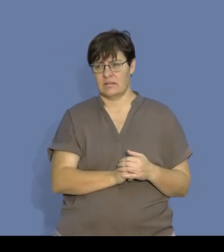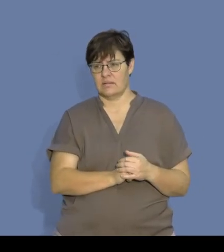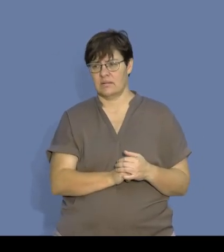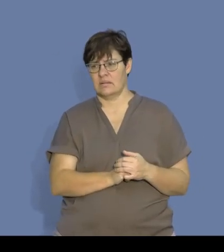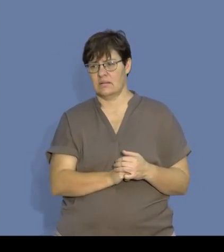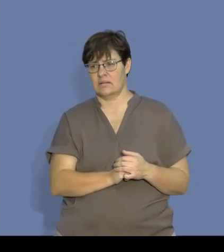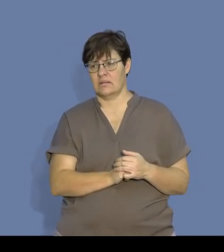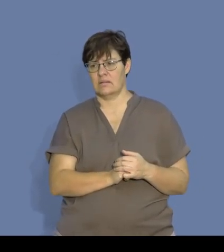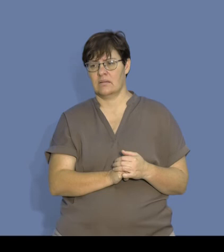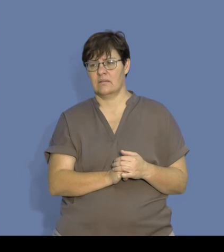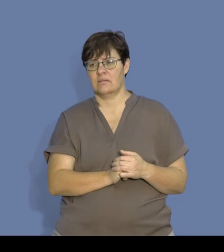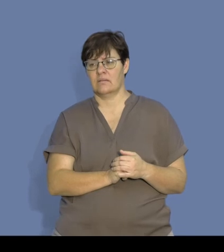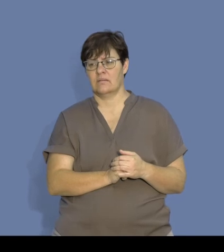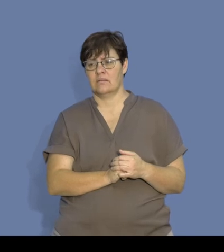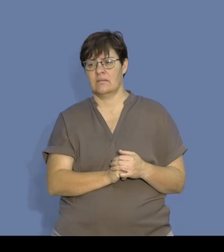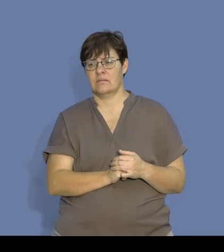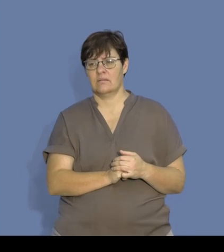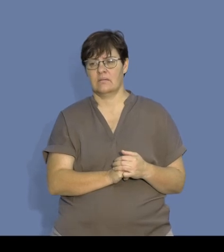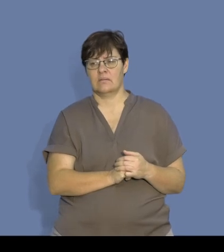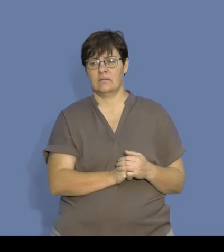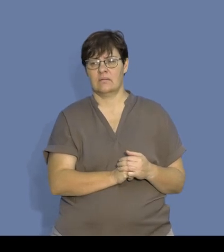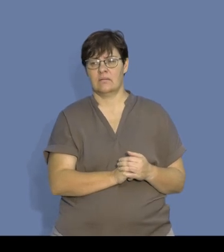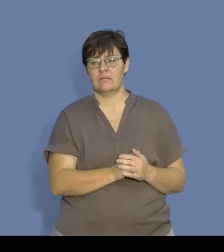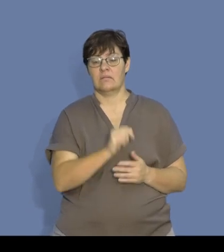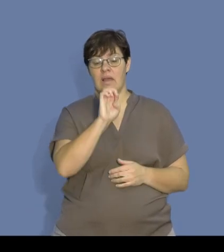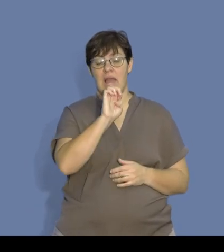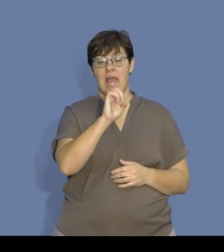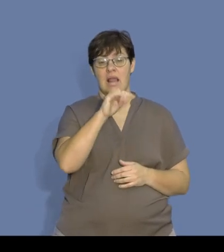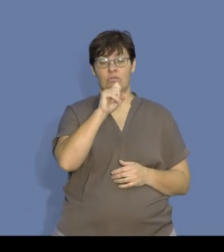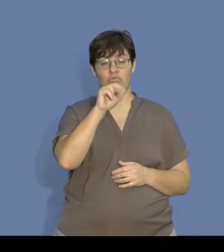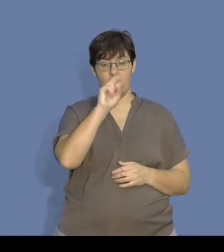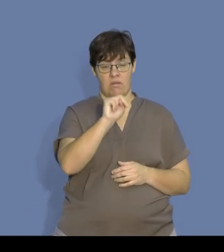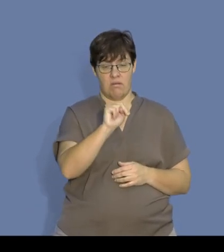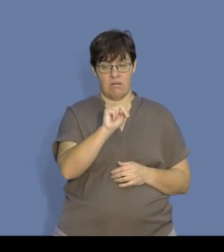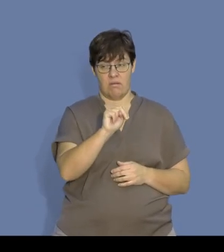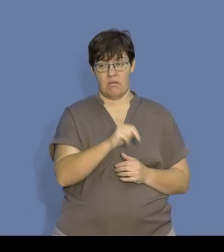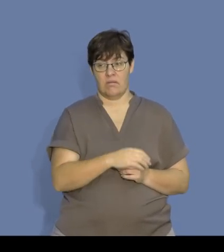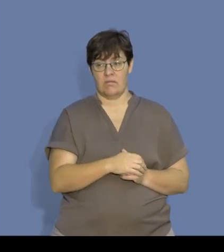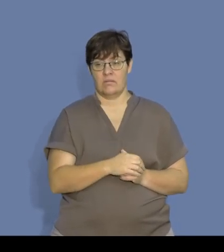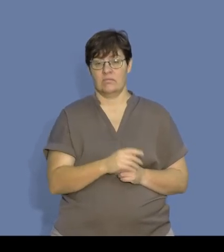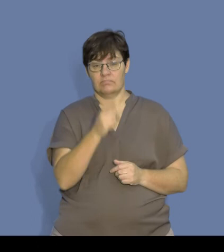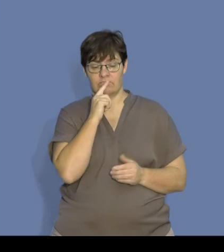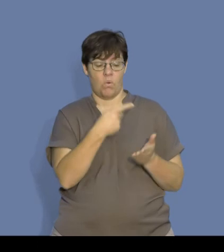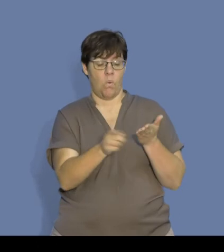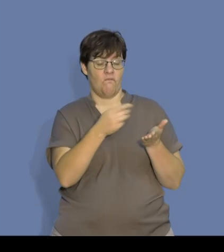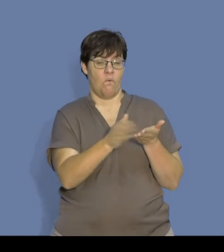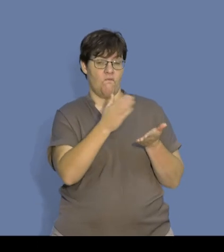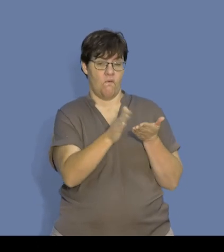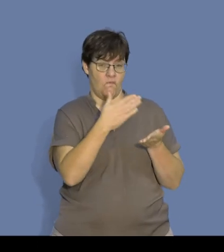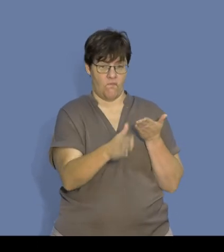do it here quickly. Why? Electrons are emitted